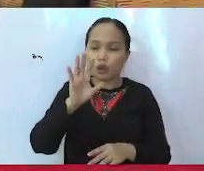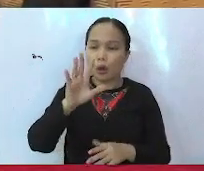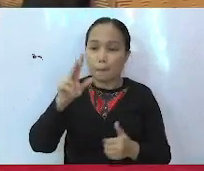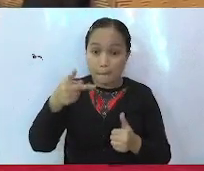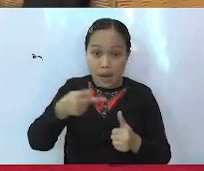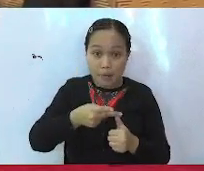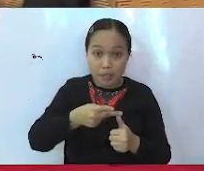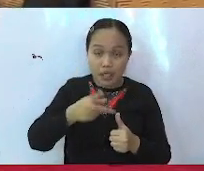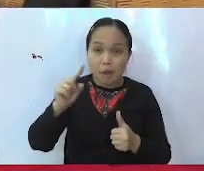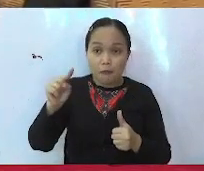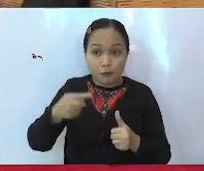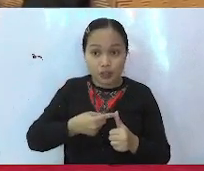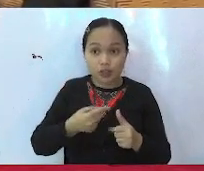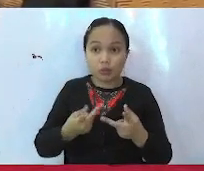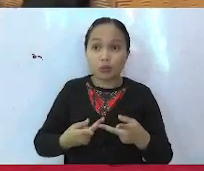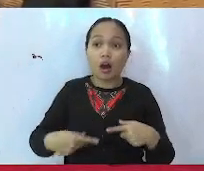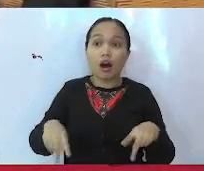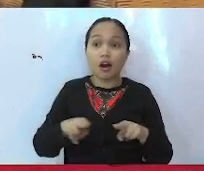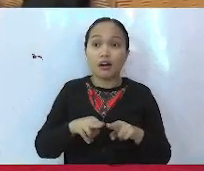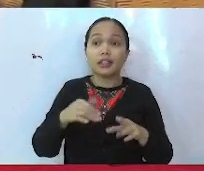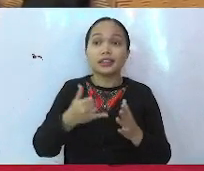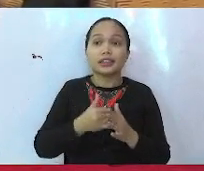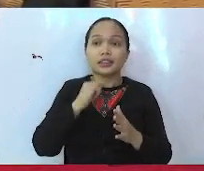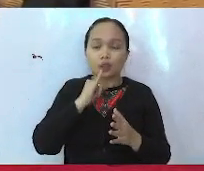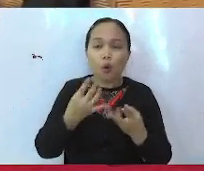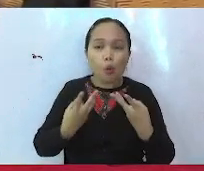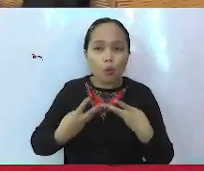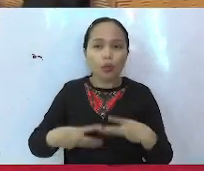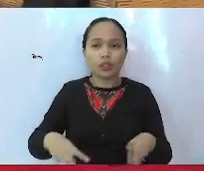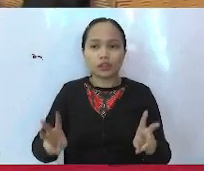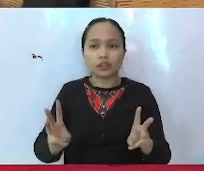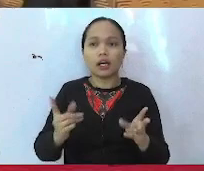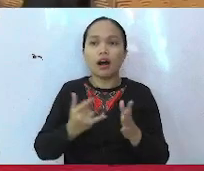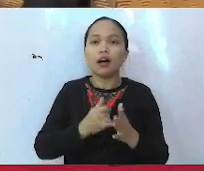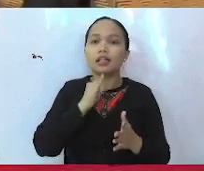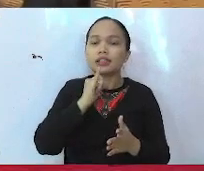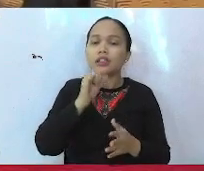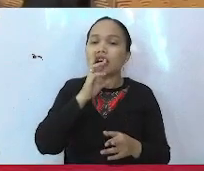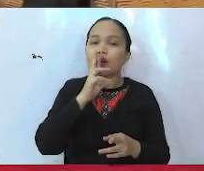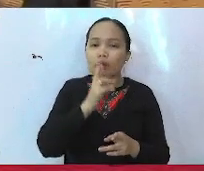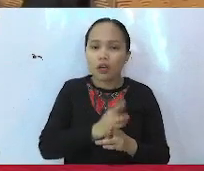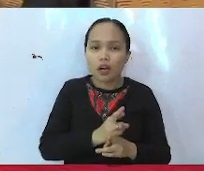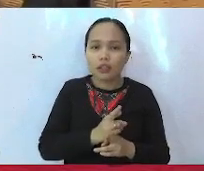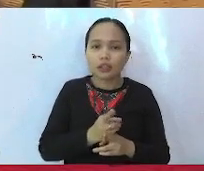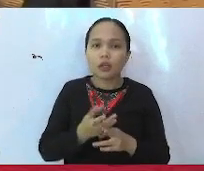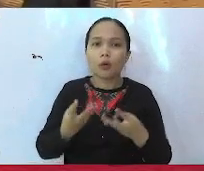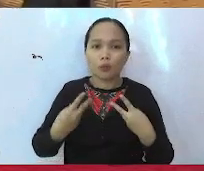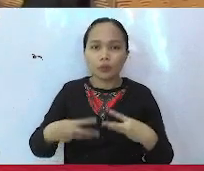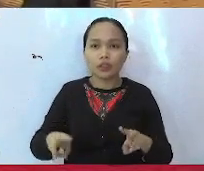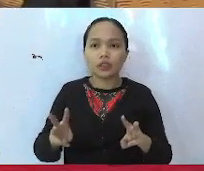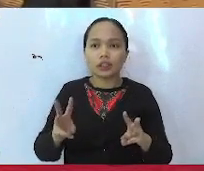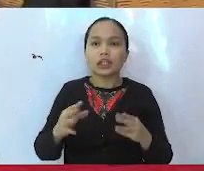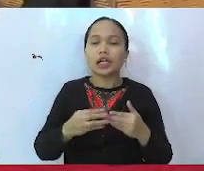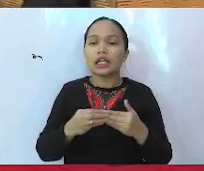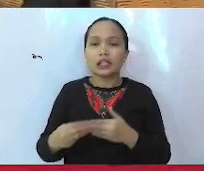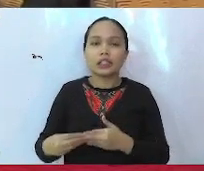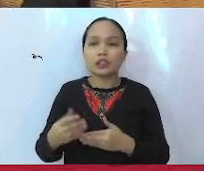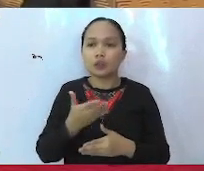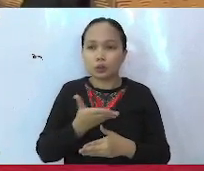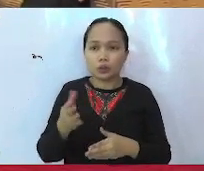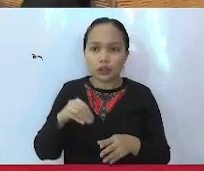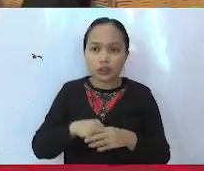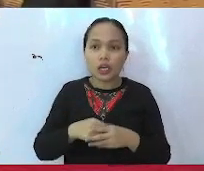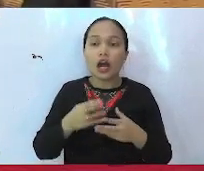your primary position is the way to your is your right track. It will lead you to your right track. Jesus Christ said, I